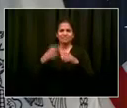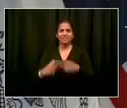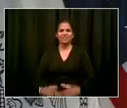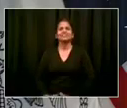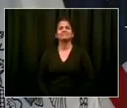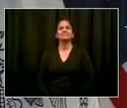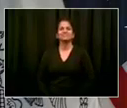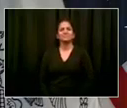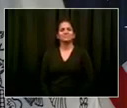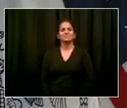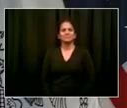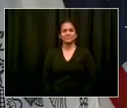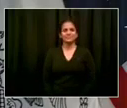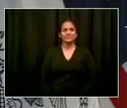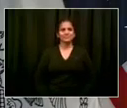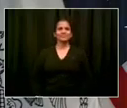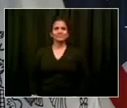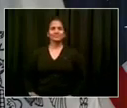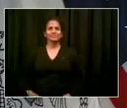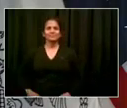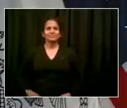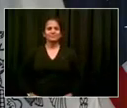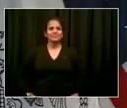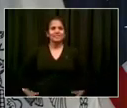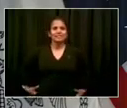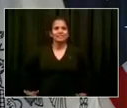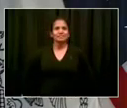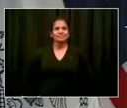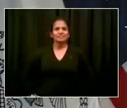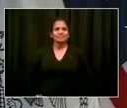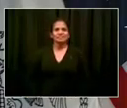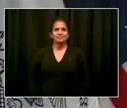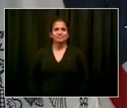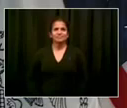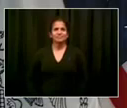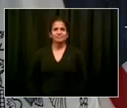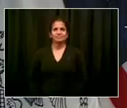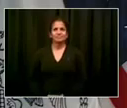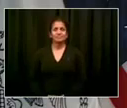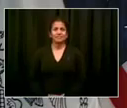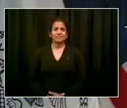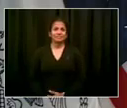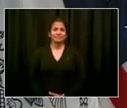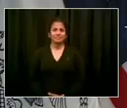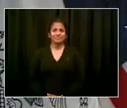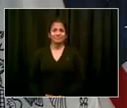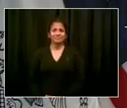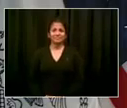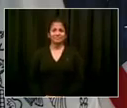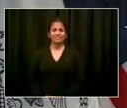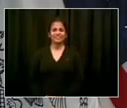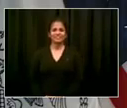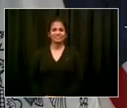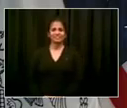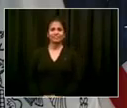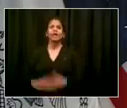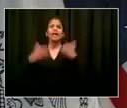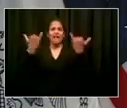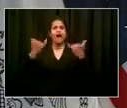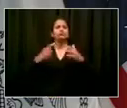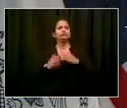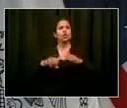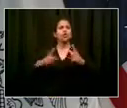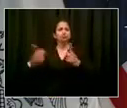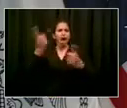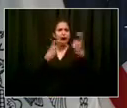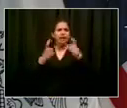y ganarse la vida de forma segura. With that, let's turn to our colleagues in the media, and please let me